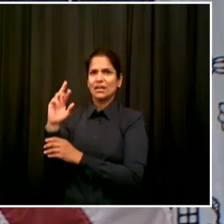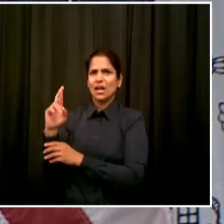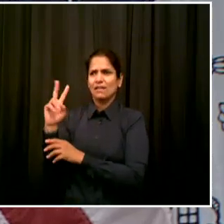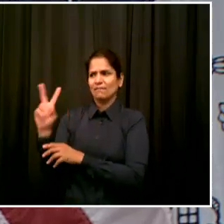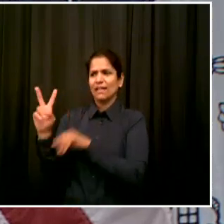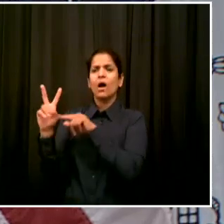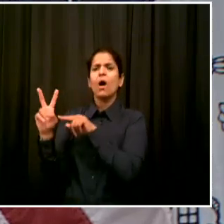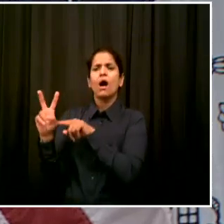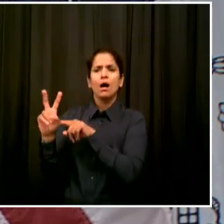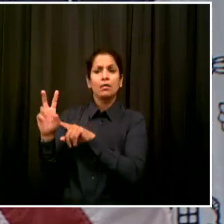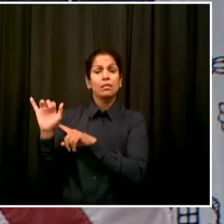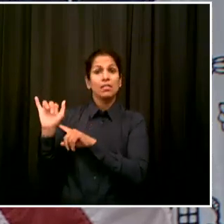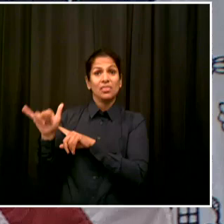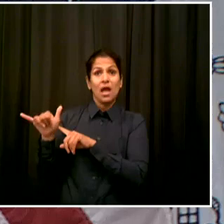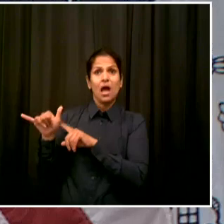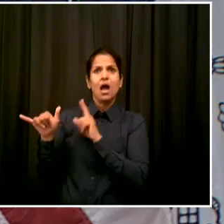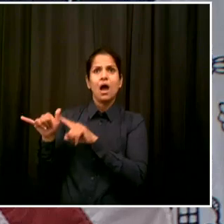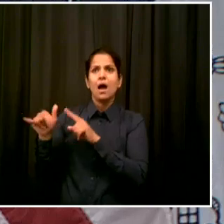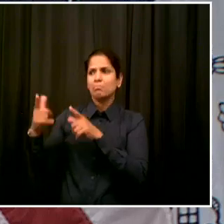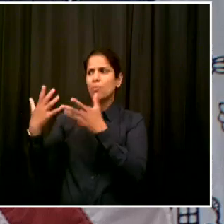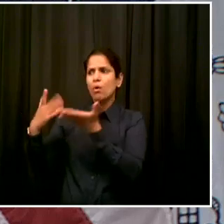cam footage from the PD.